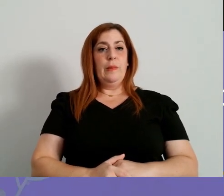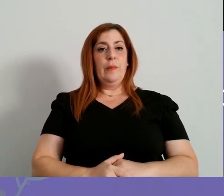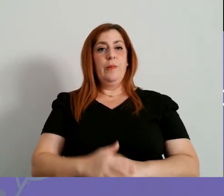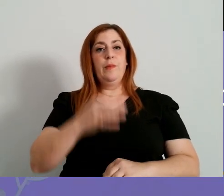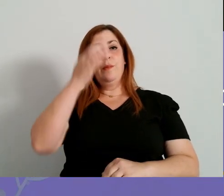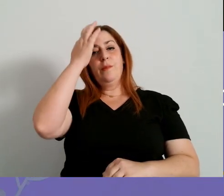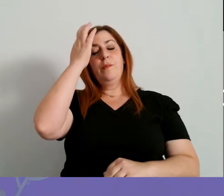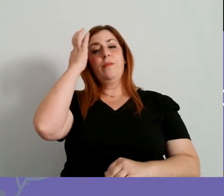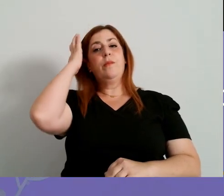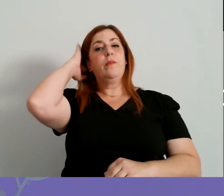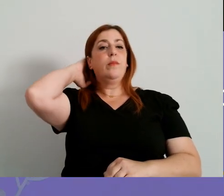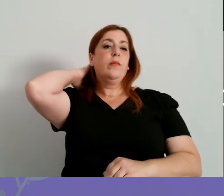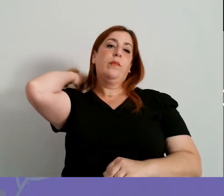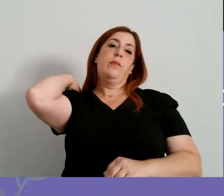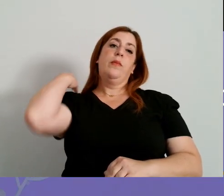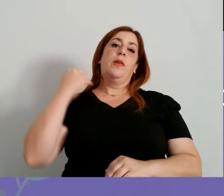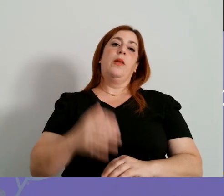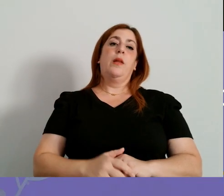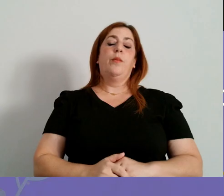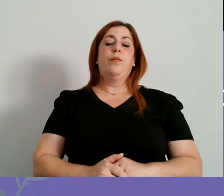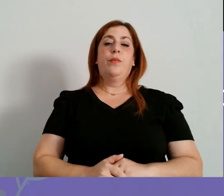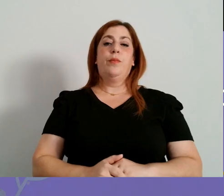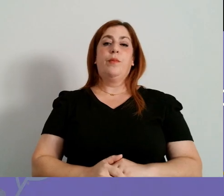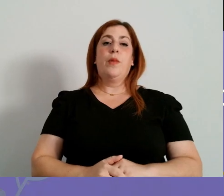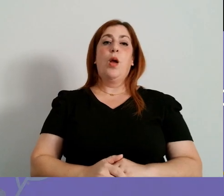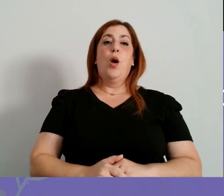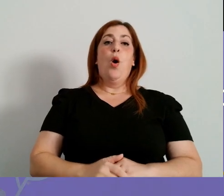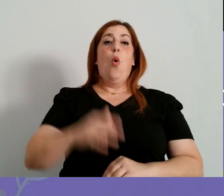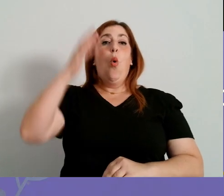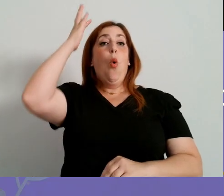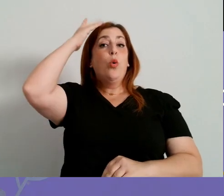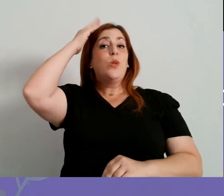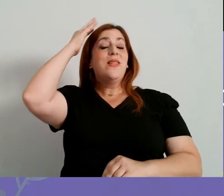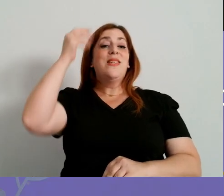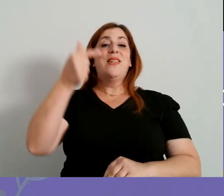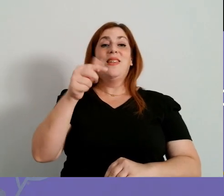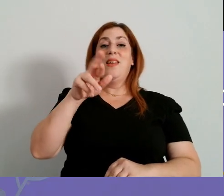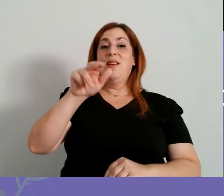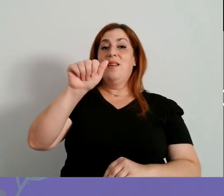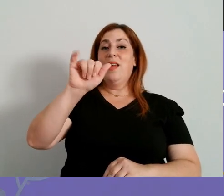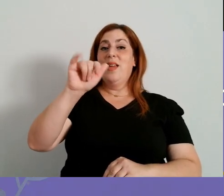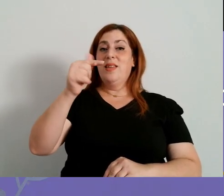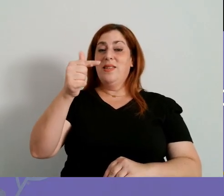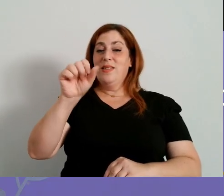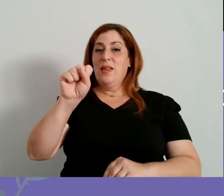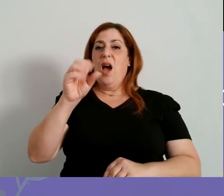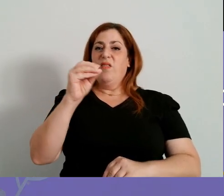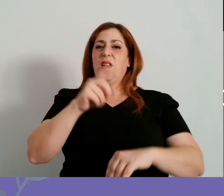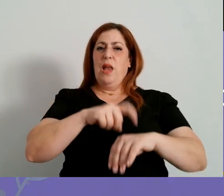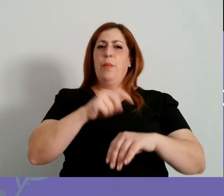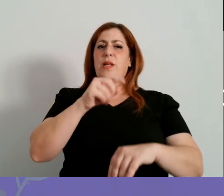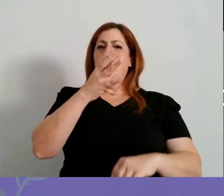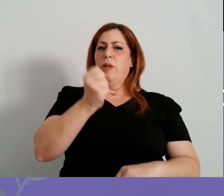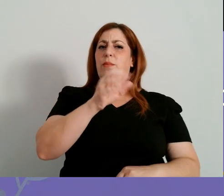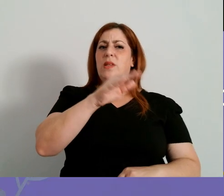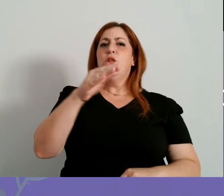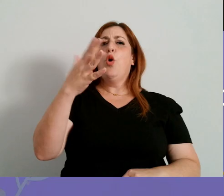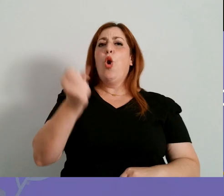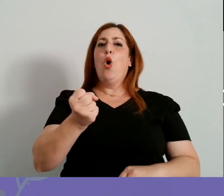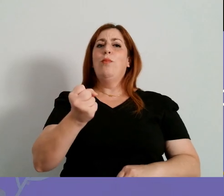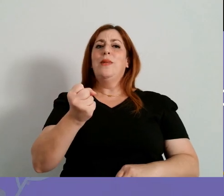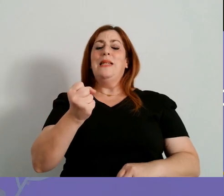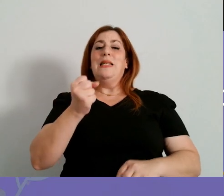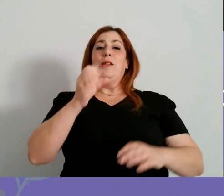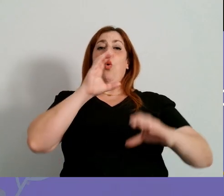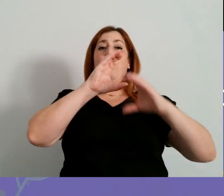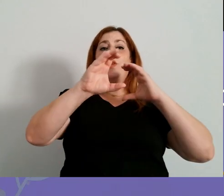And onto some autistic traits. So, for example, a common one is differences in communication. This